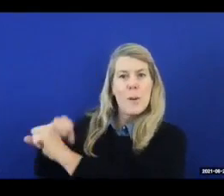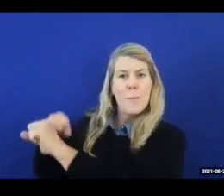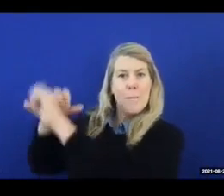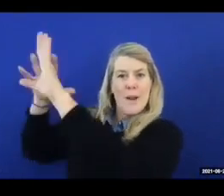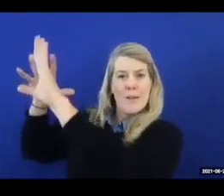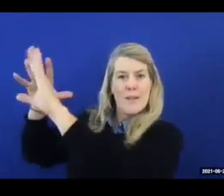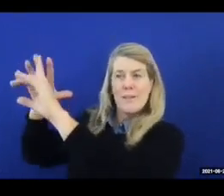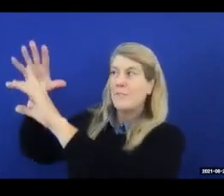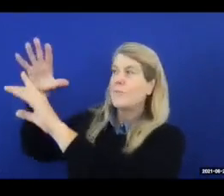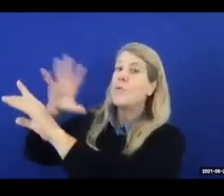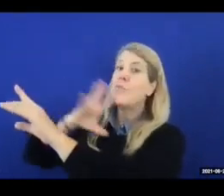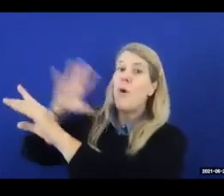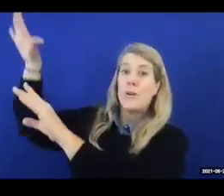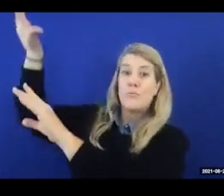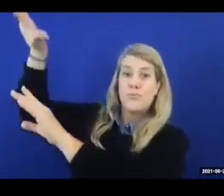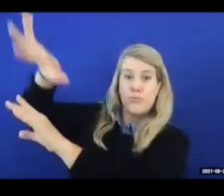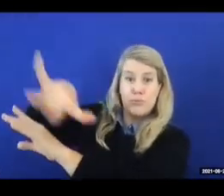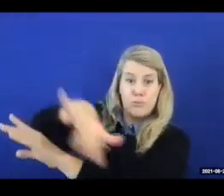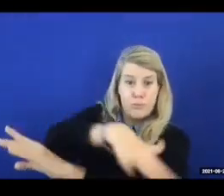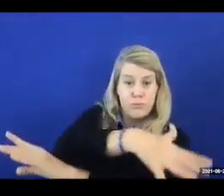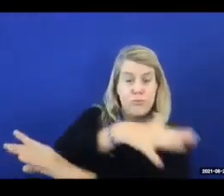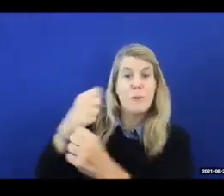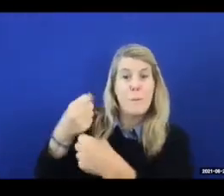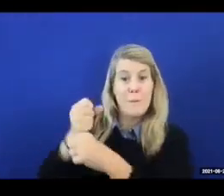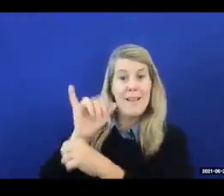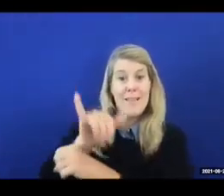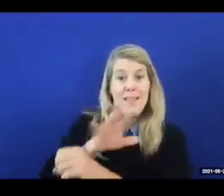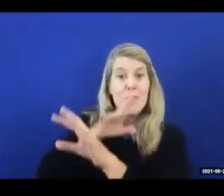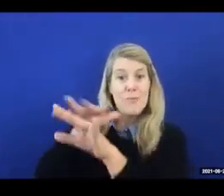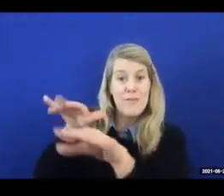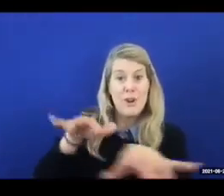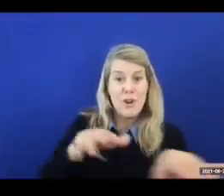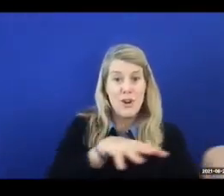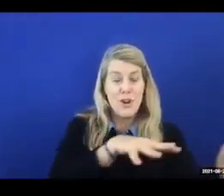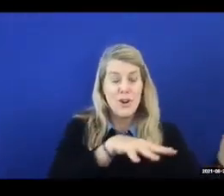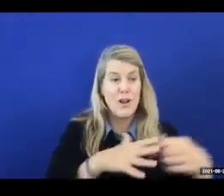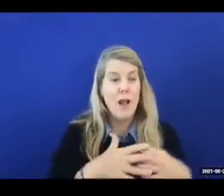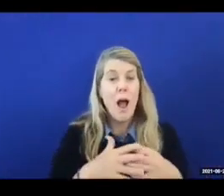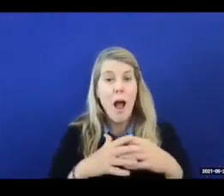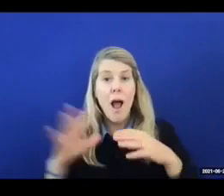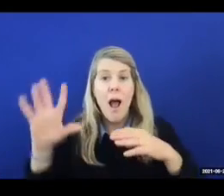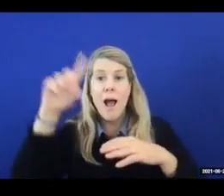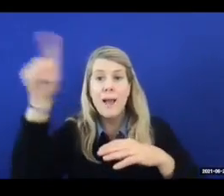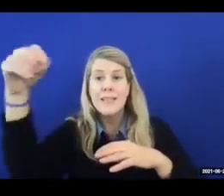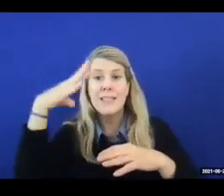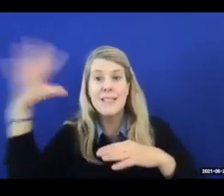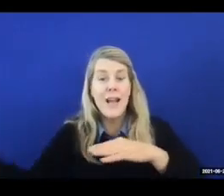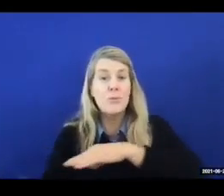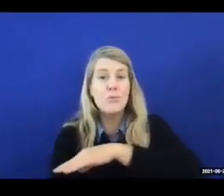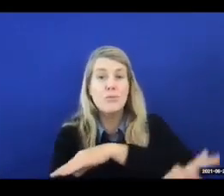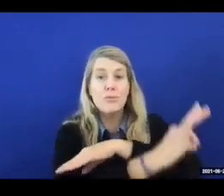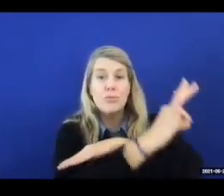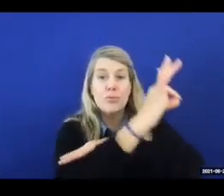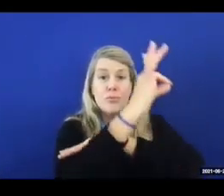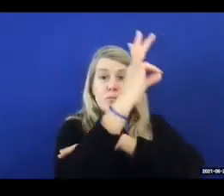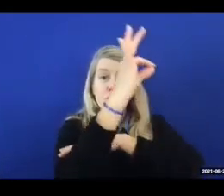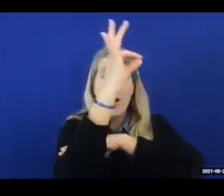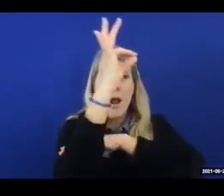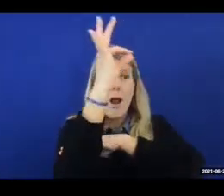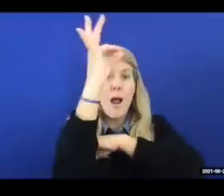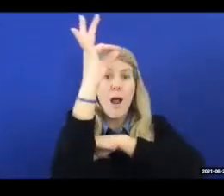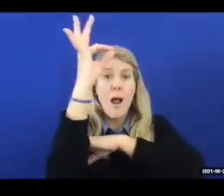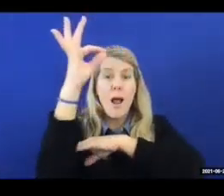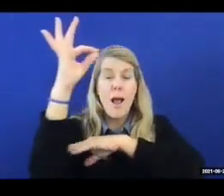that river first originated. Once more, the arc of the sun is lifted and rises over the valley at